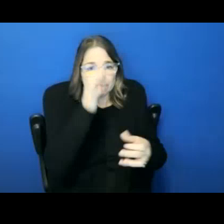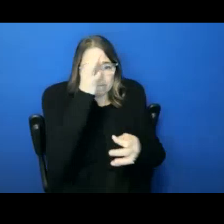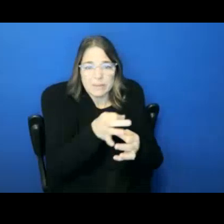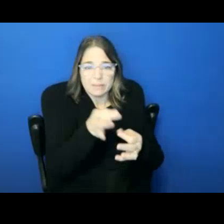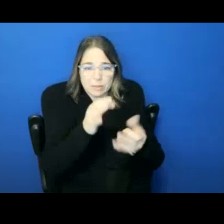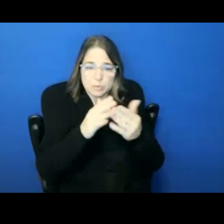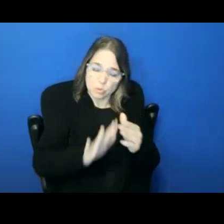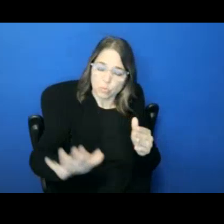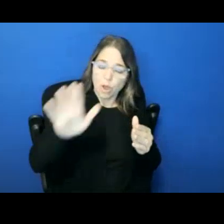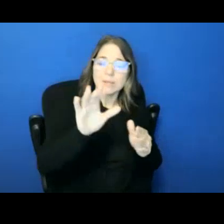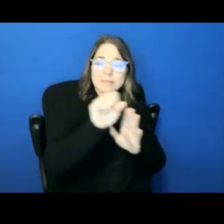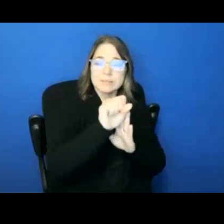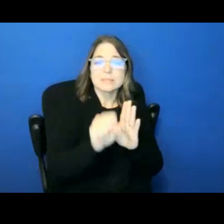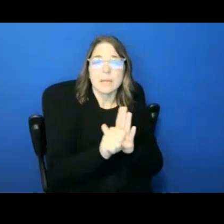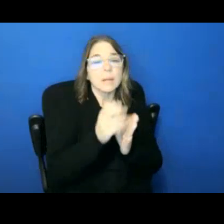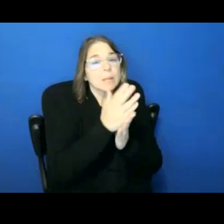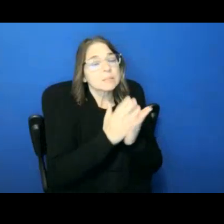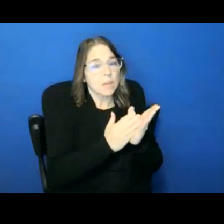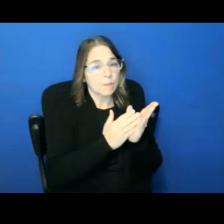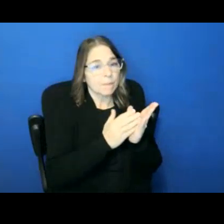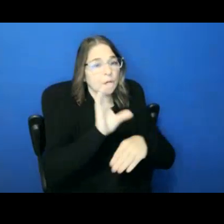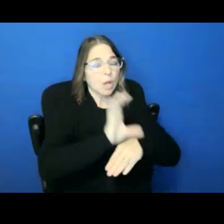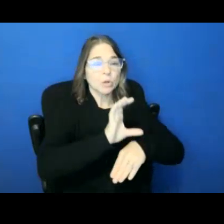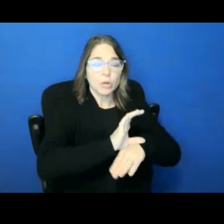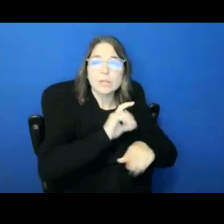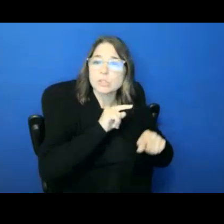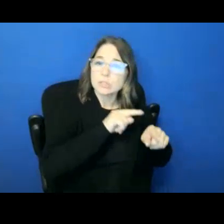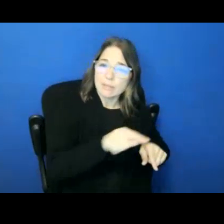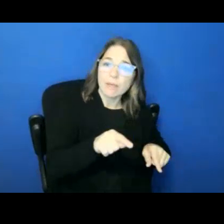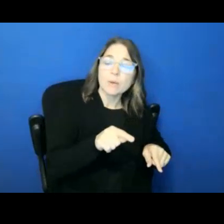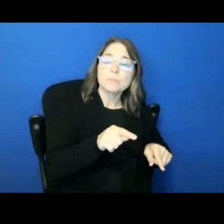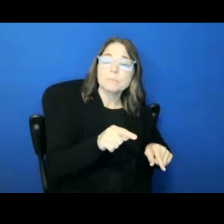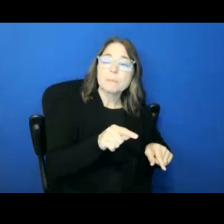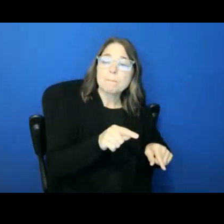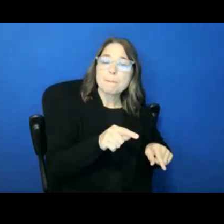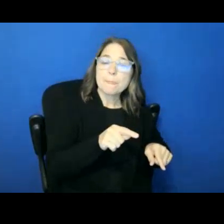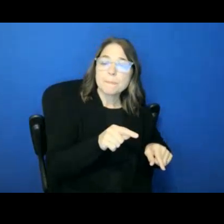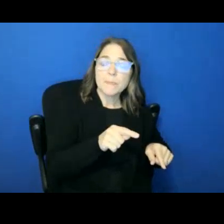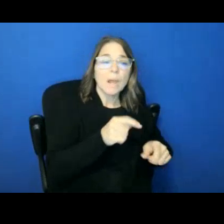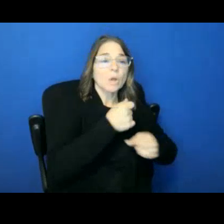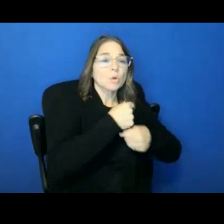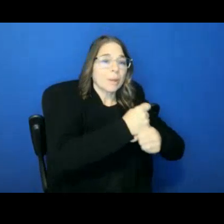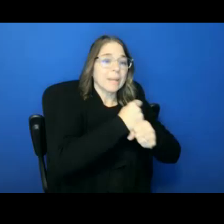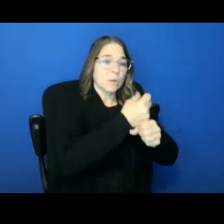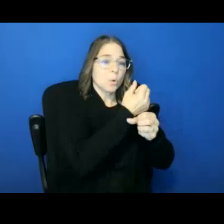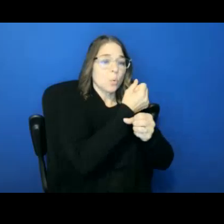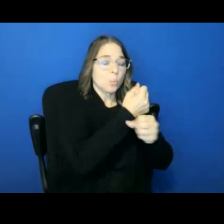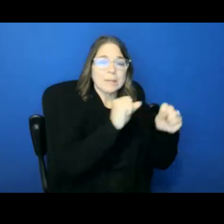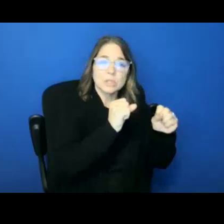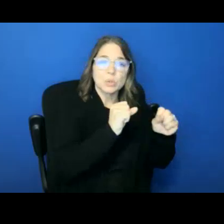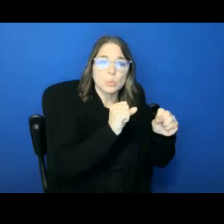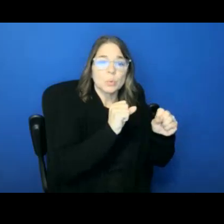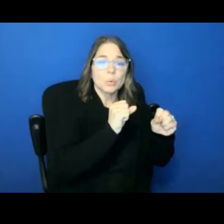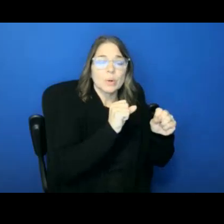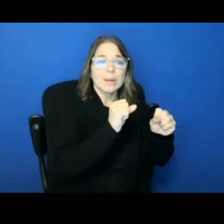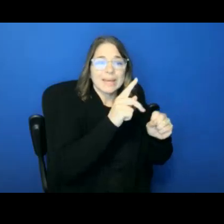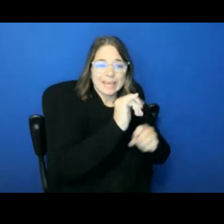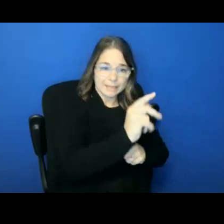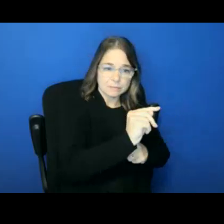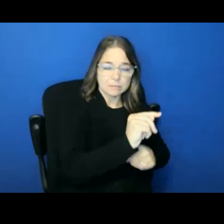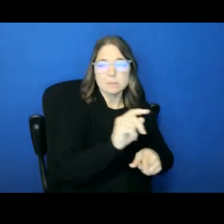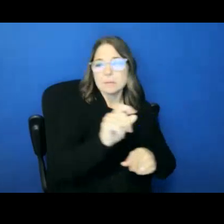have some congregations where they are creating rescue kits. And then we have other congregations where we're just trying